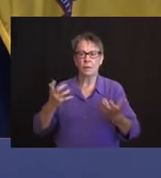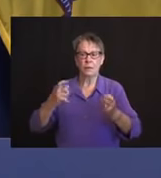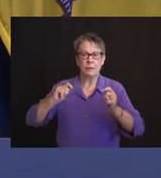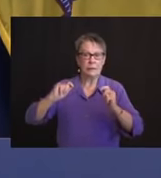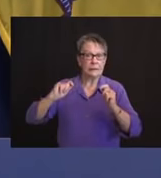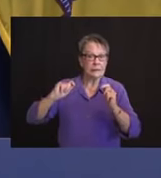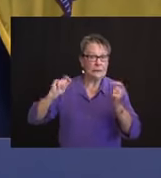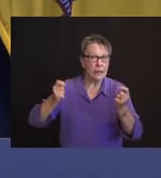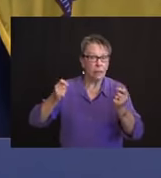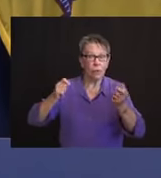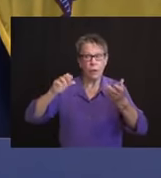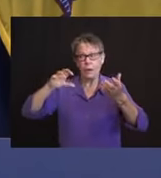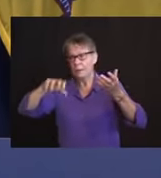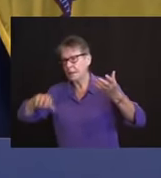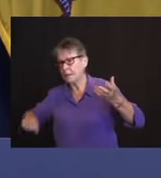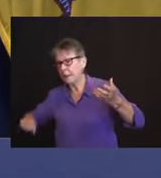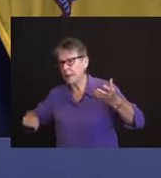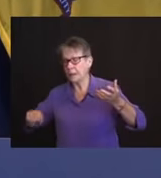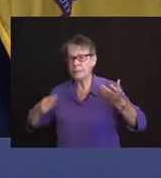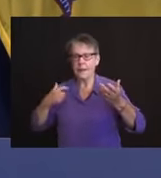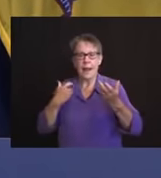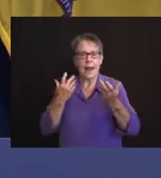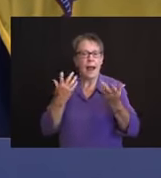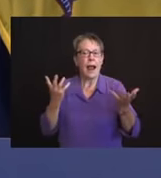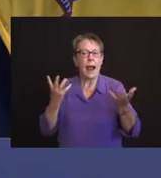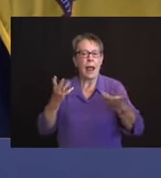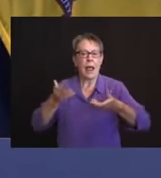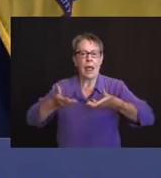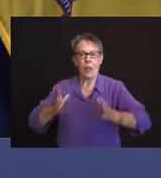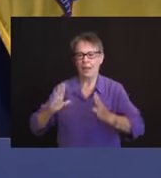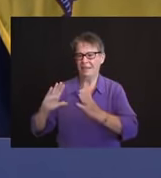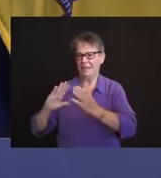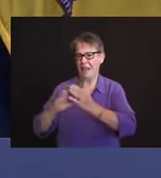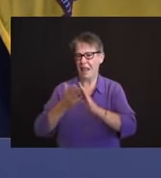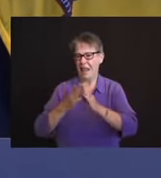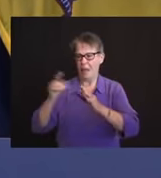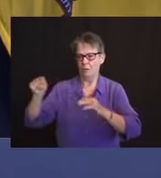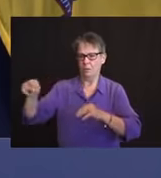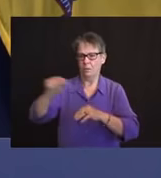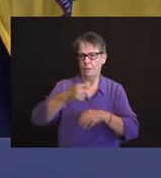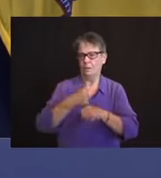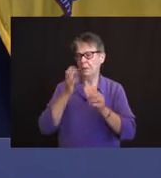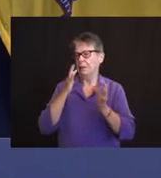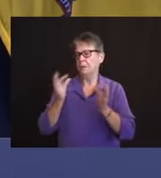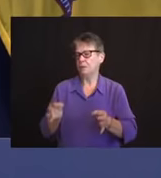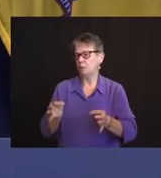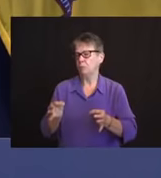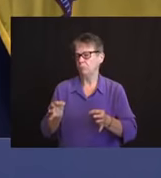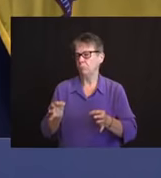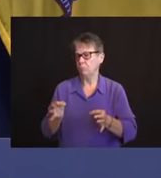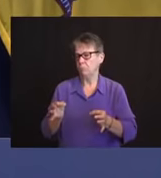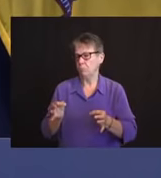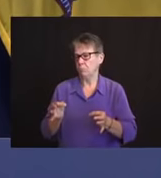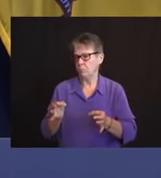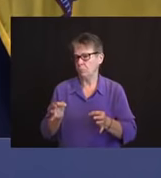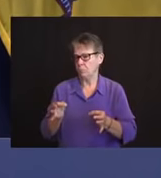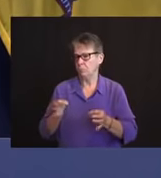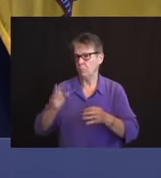suggest we leave it to the municipalities to make that decision. I know there's a statue, for instance, in New York City that wasn't